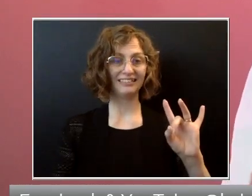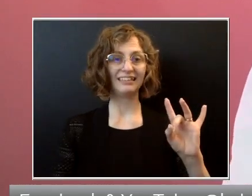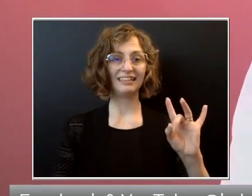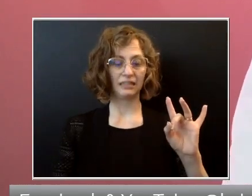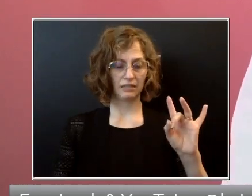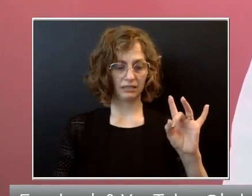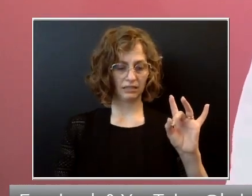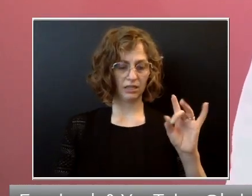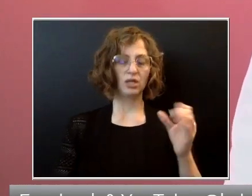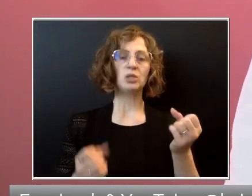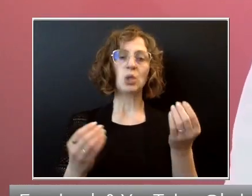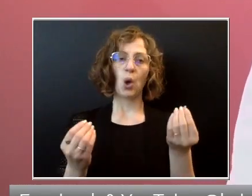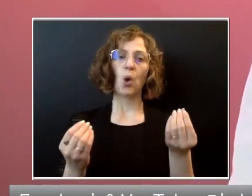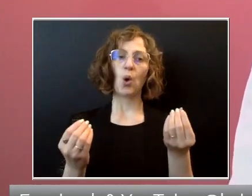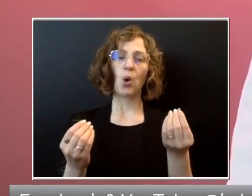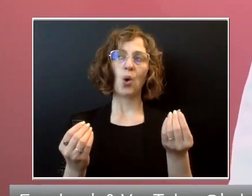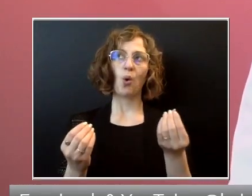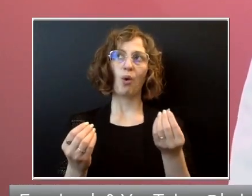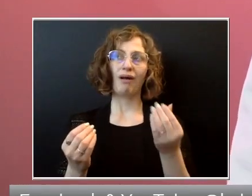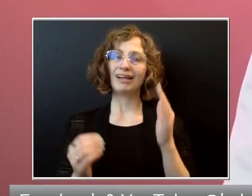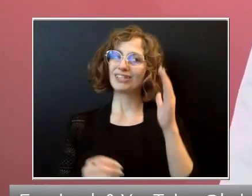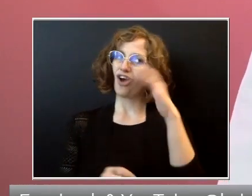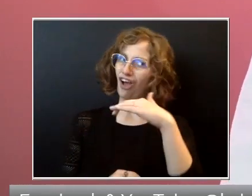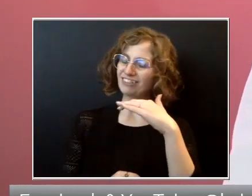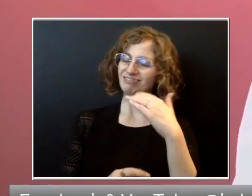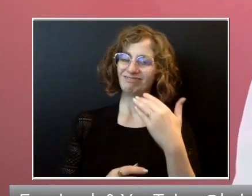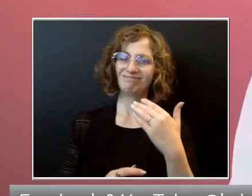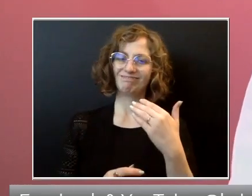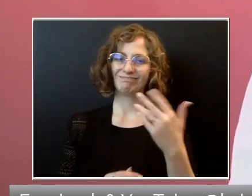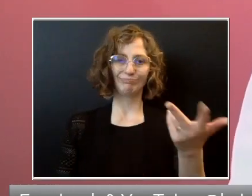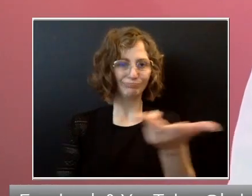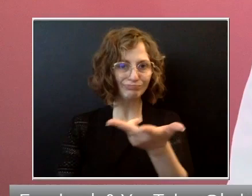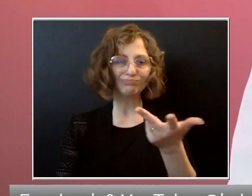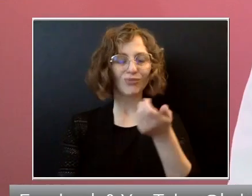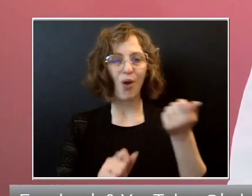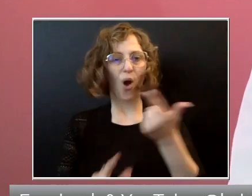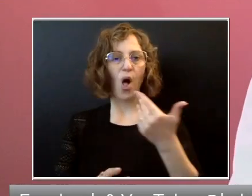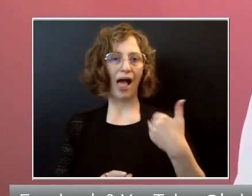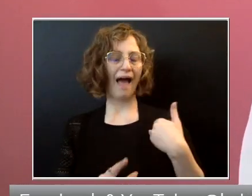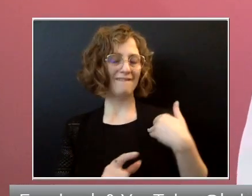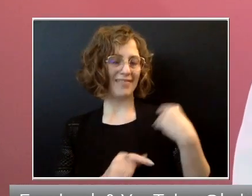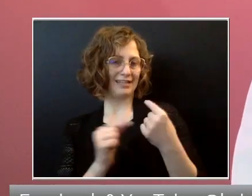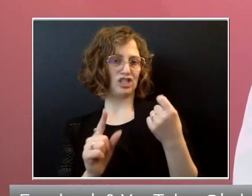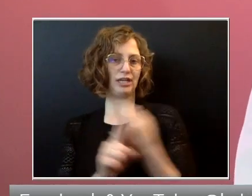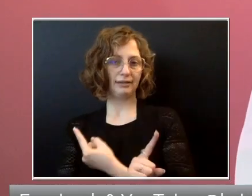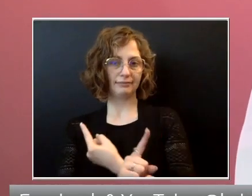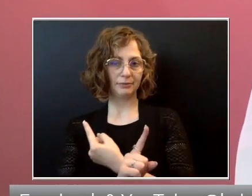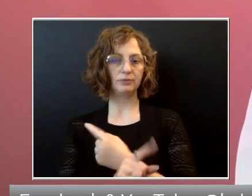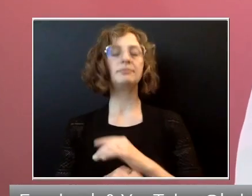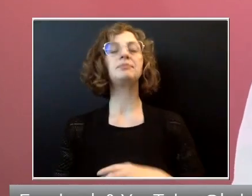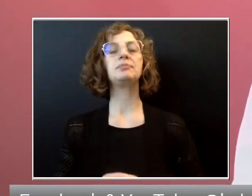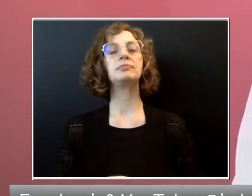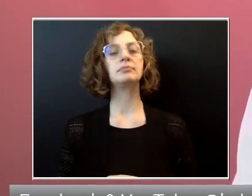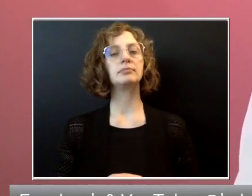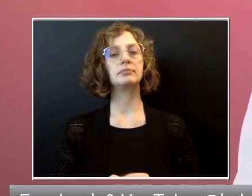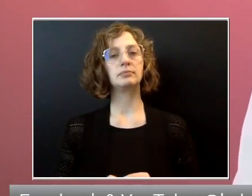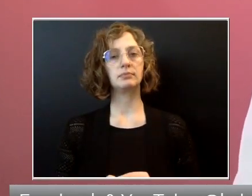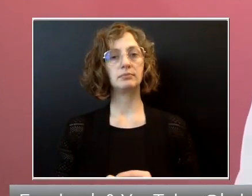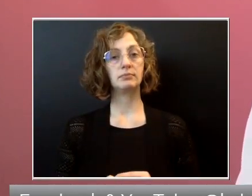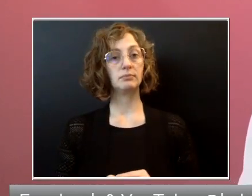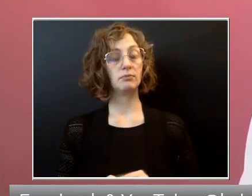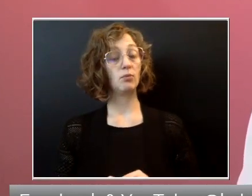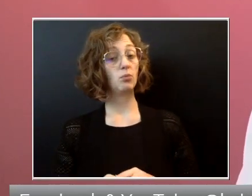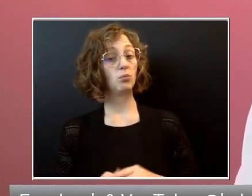it's unusual that all 3 would carry the mutation. Now, in your kid's case,